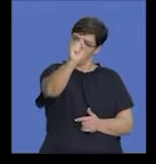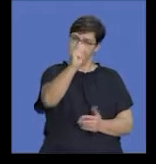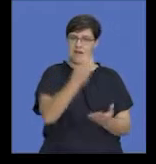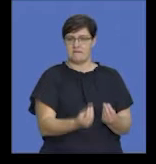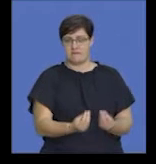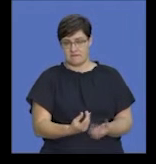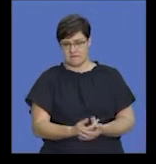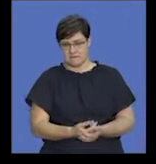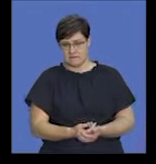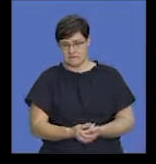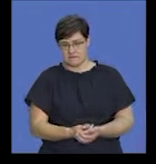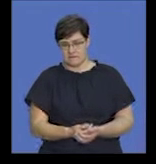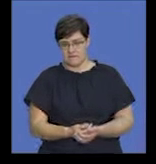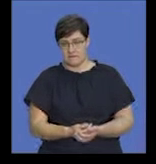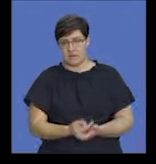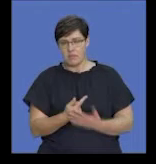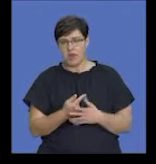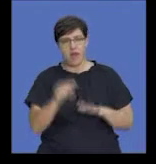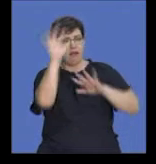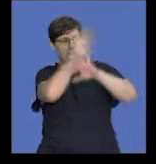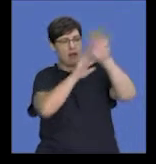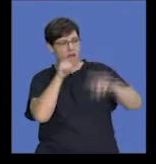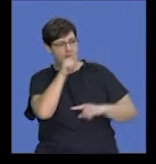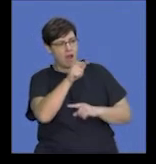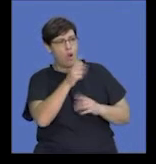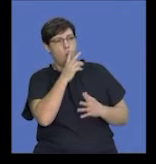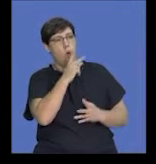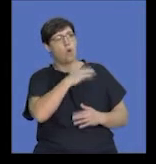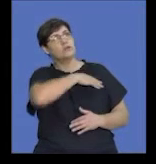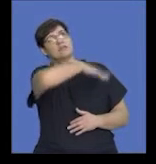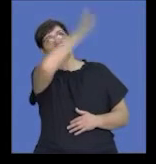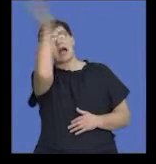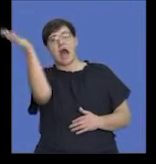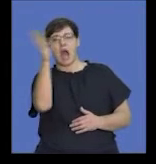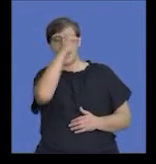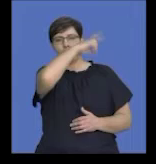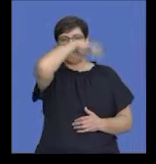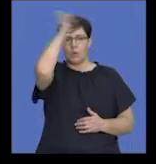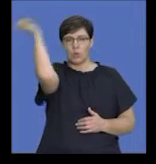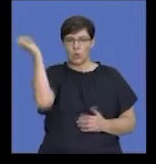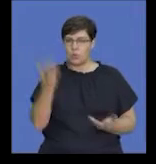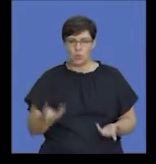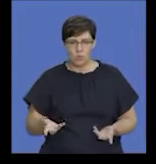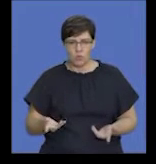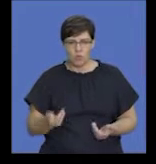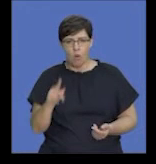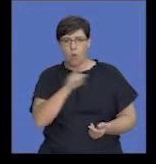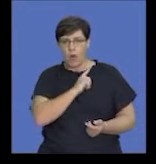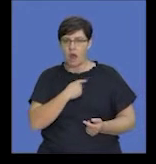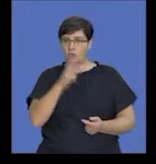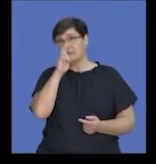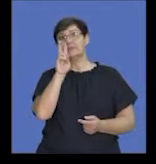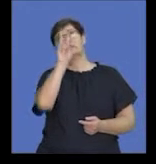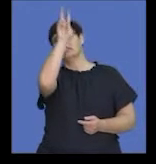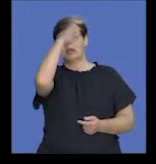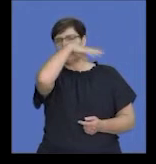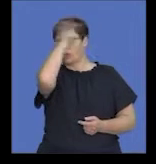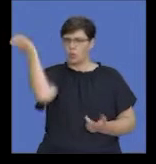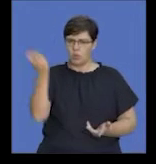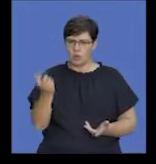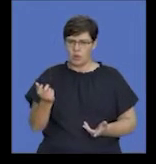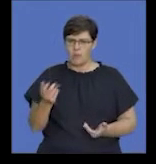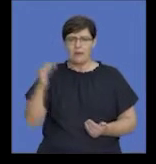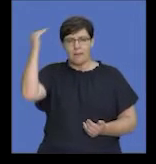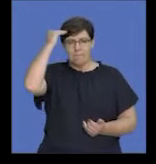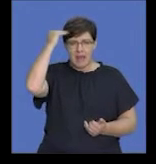we believe a certain color, the sky is blue, it's not because we see the sky is blue.